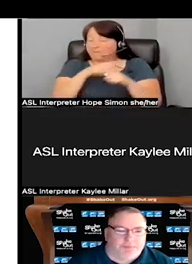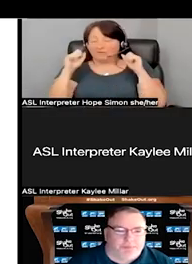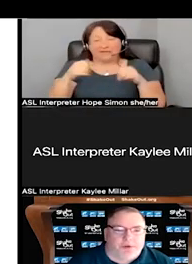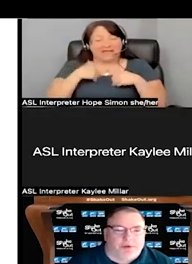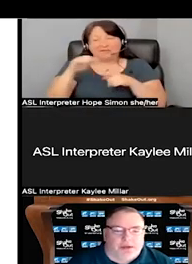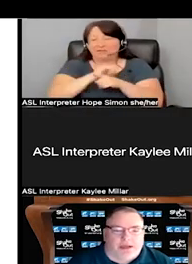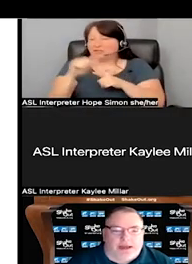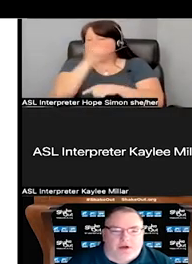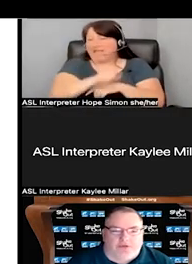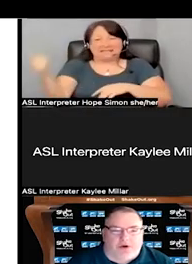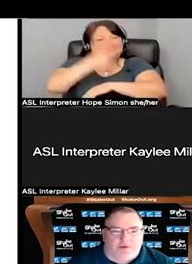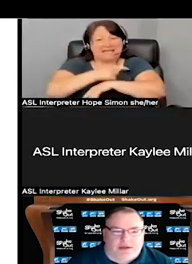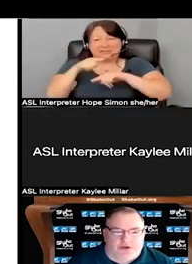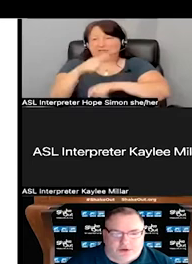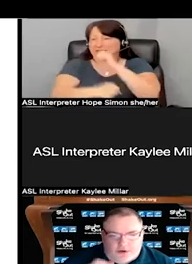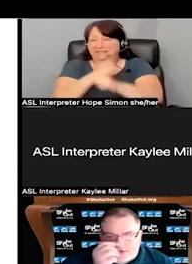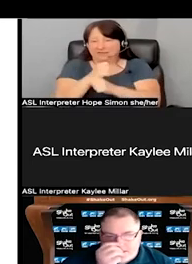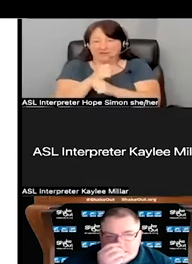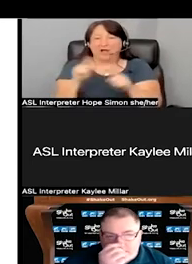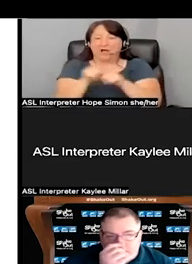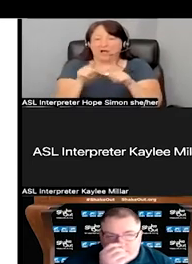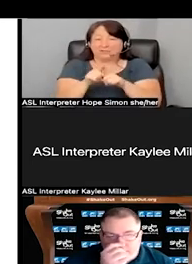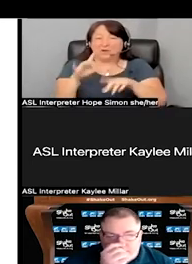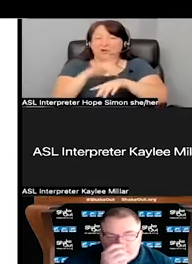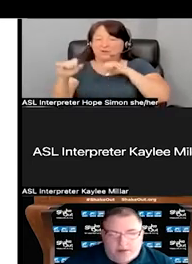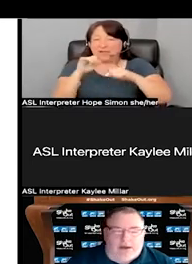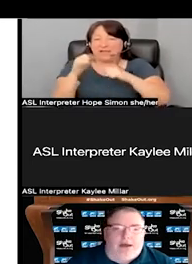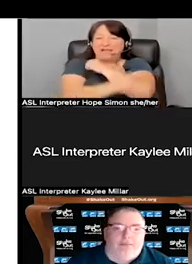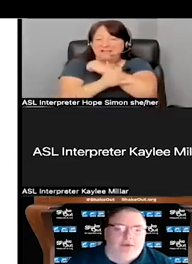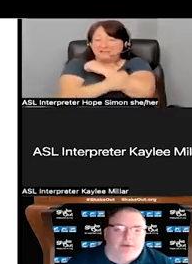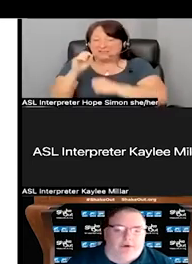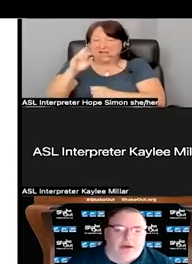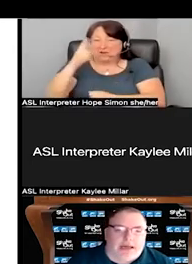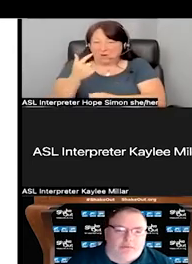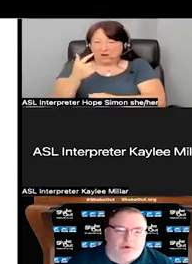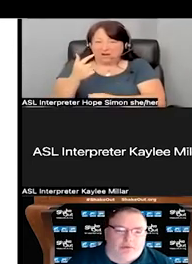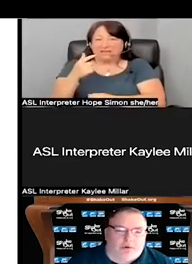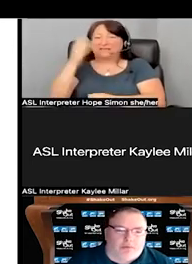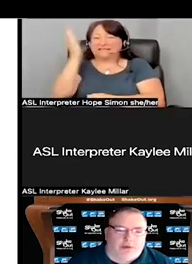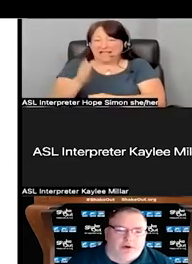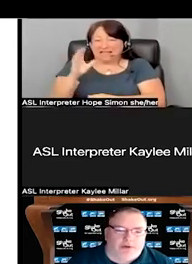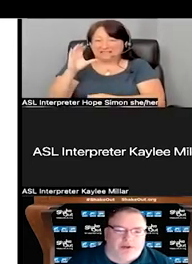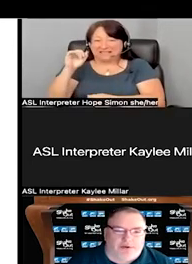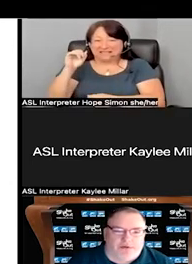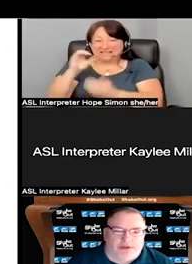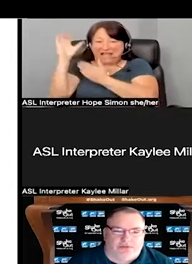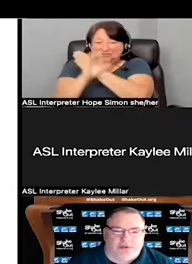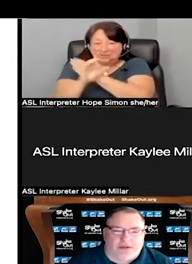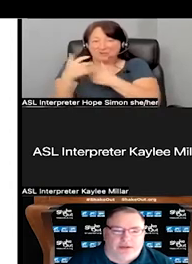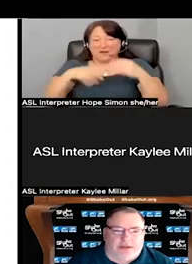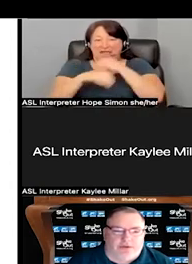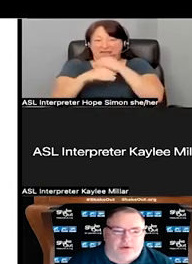year. And also at earthquakecountry.org/calendar, you'll find we're adding more and more webinars and other